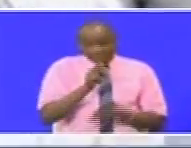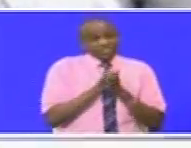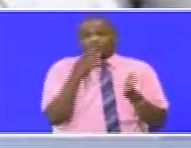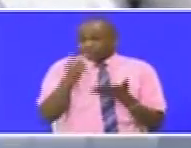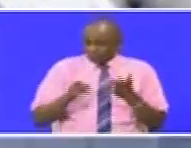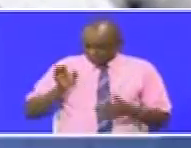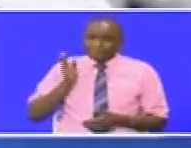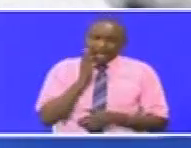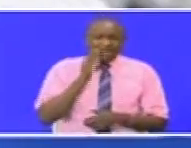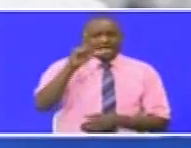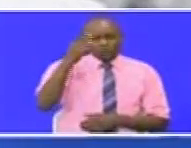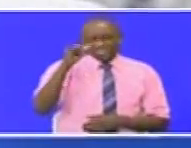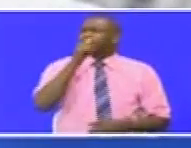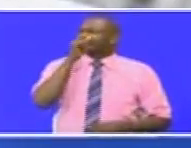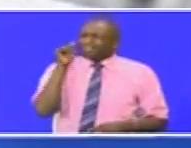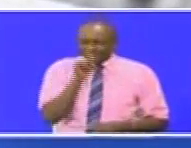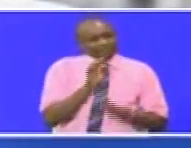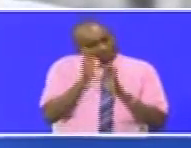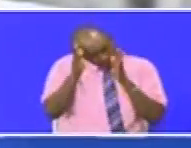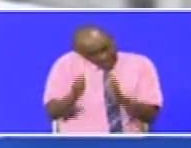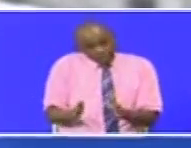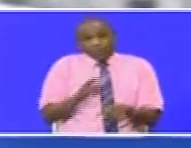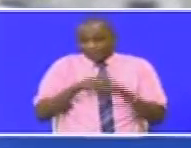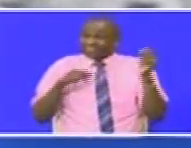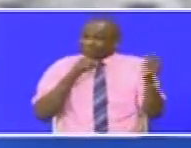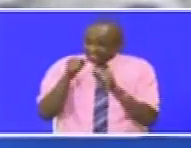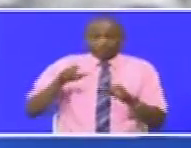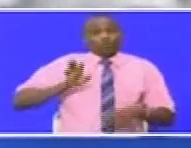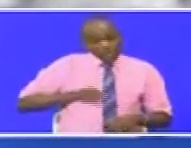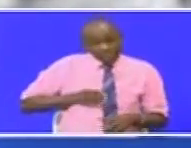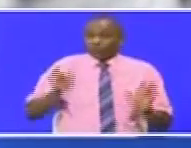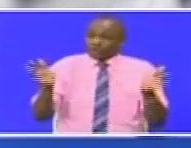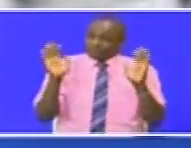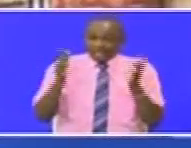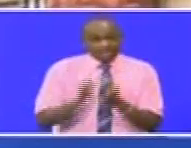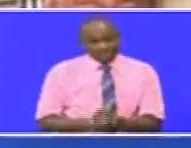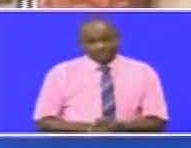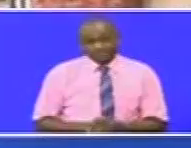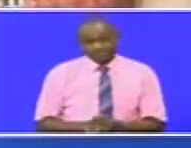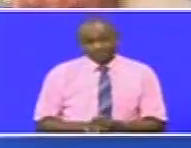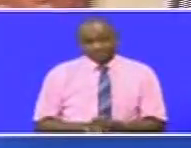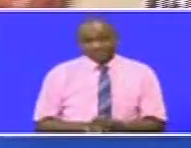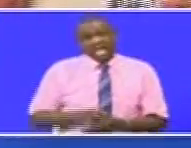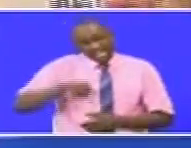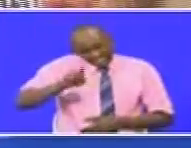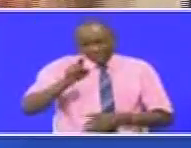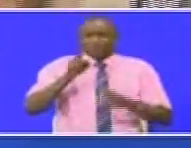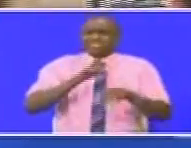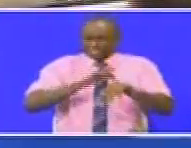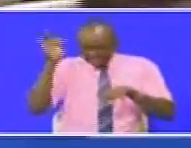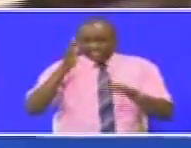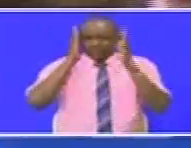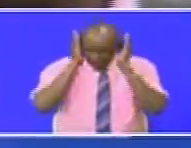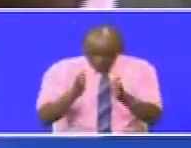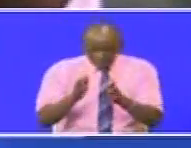Lucy Kibaki was a very private person, but a fighter for women welfare. Devoted, sensitive and